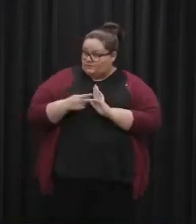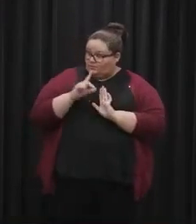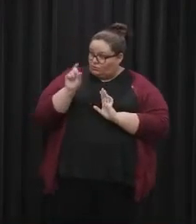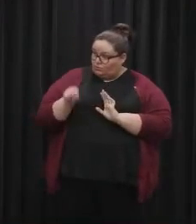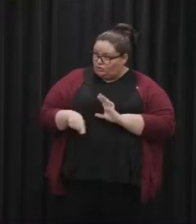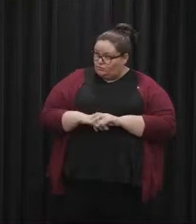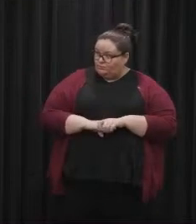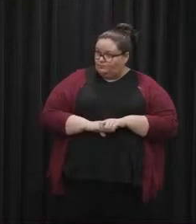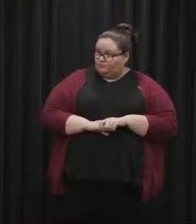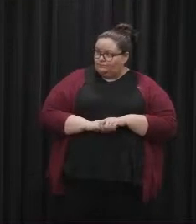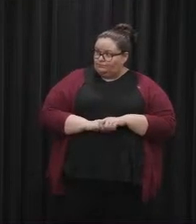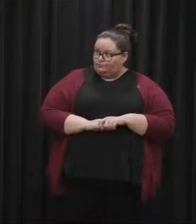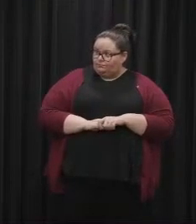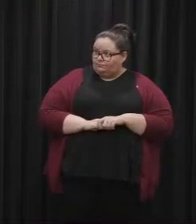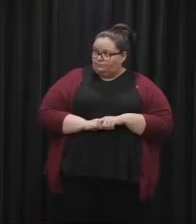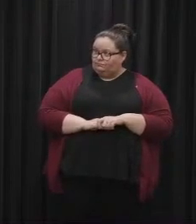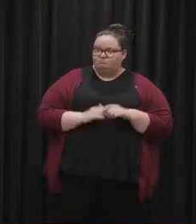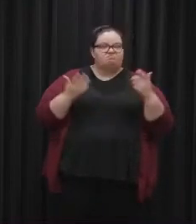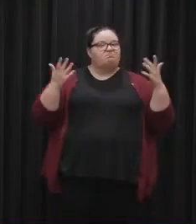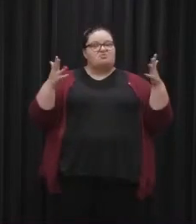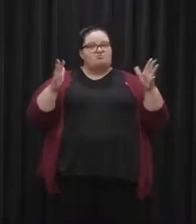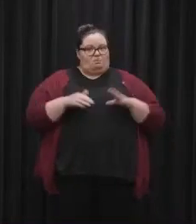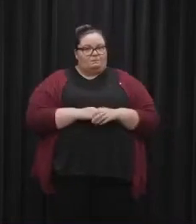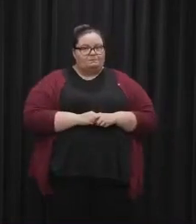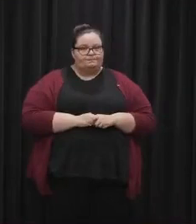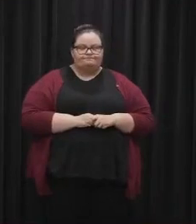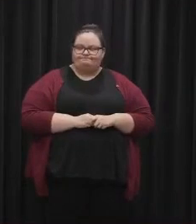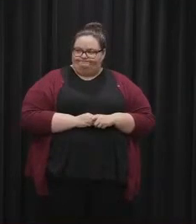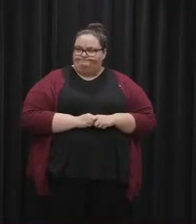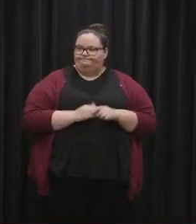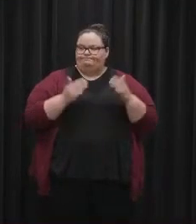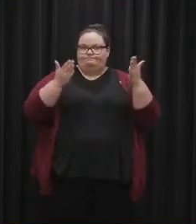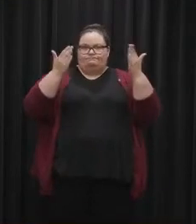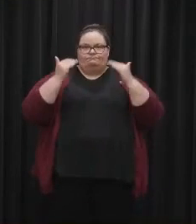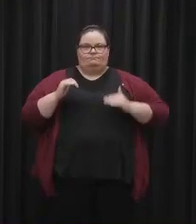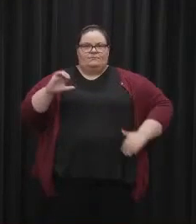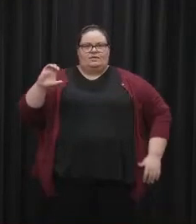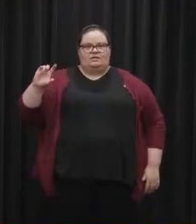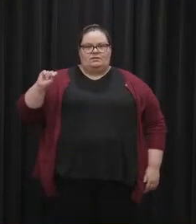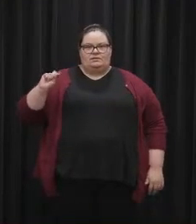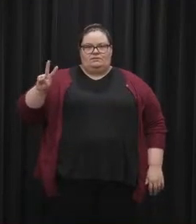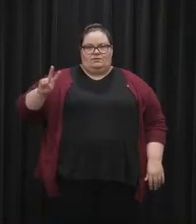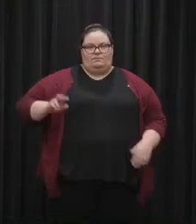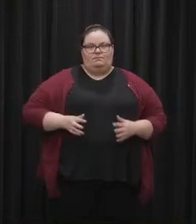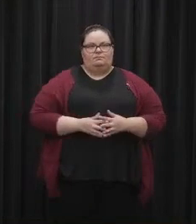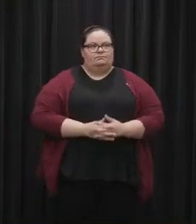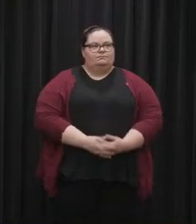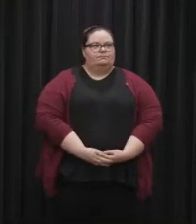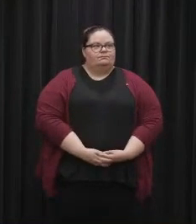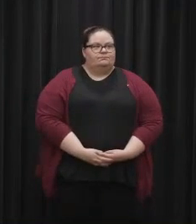question, Mr. Fortnum? That's all I have. Thank you. Laura Lyle, CTV.